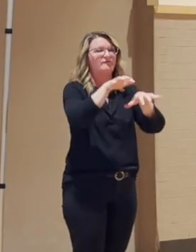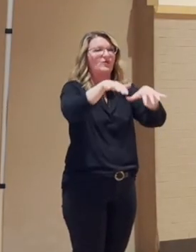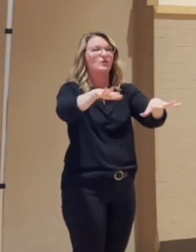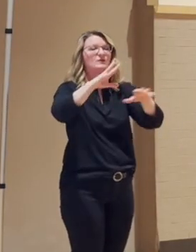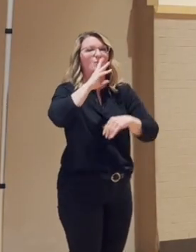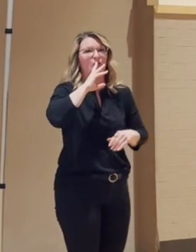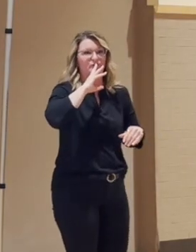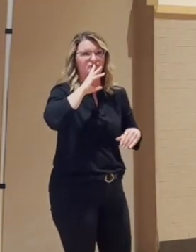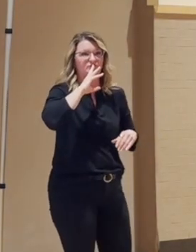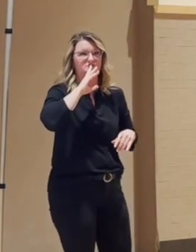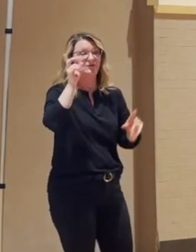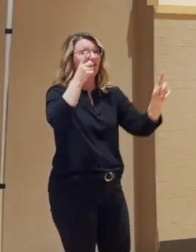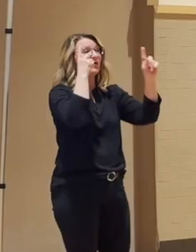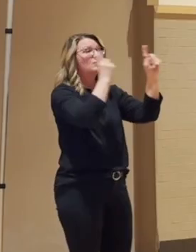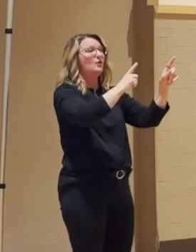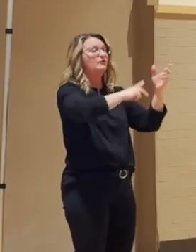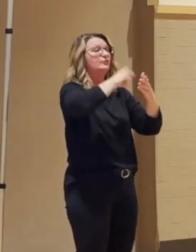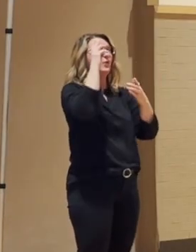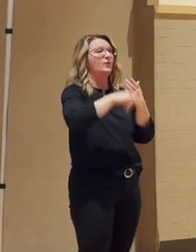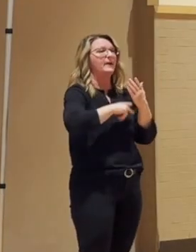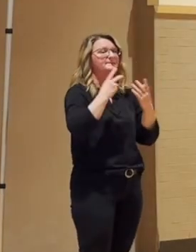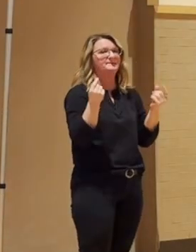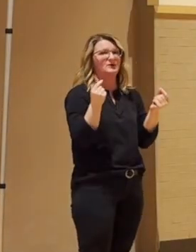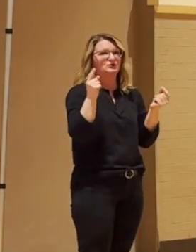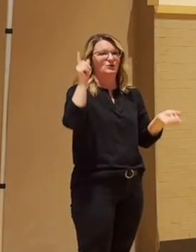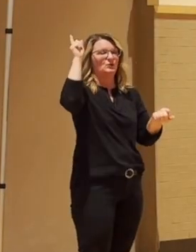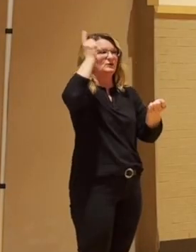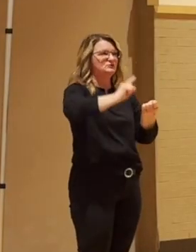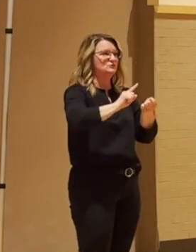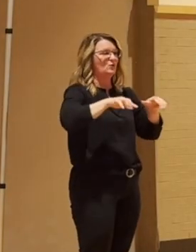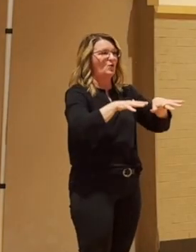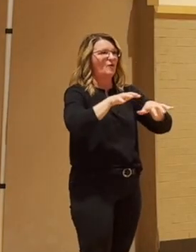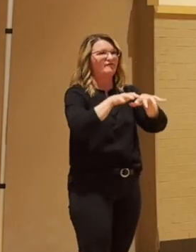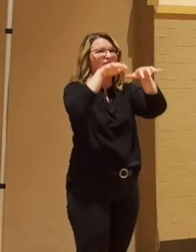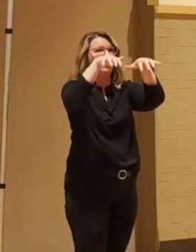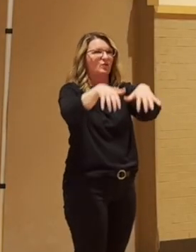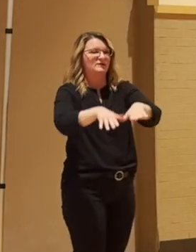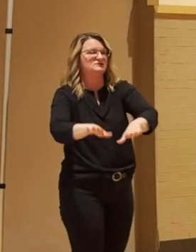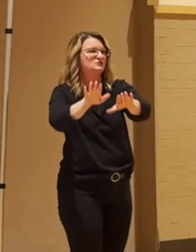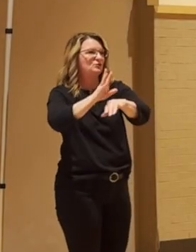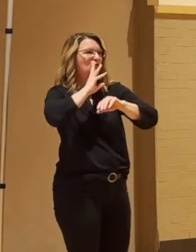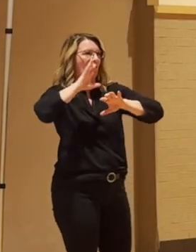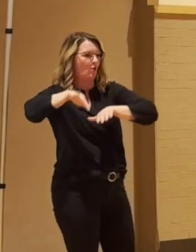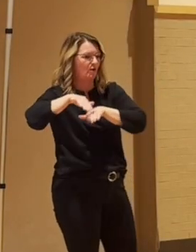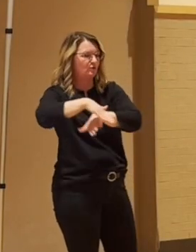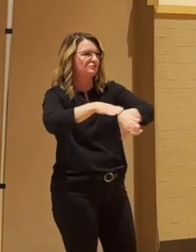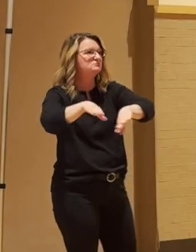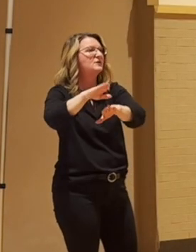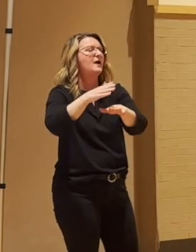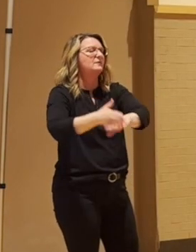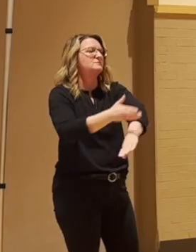waterways. The goal of this program is to reduce combined sewer overflows into our rivers and streams and improve